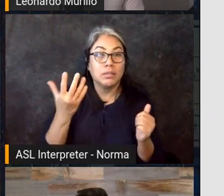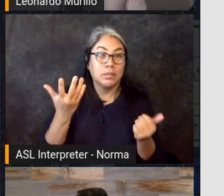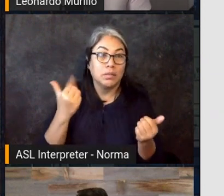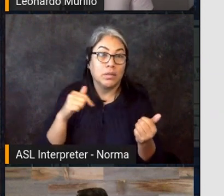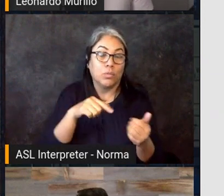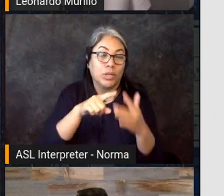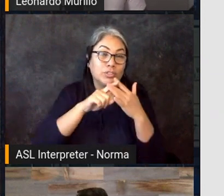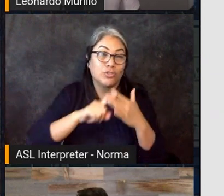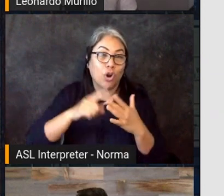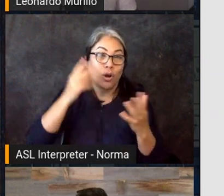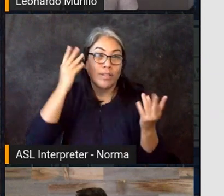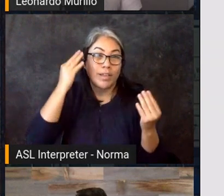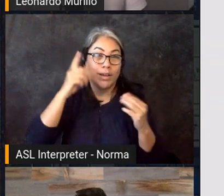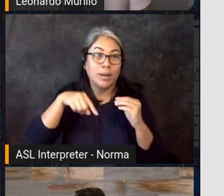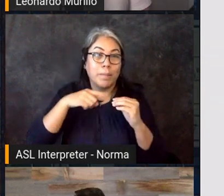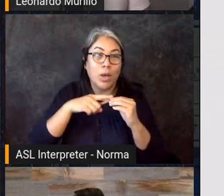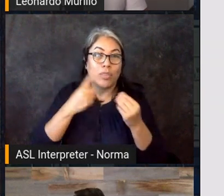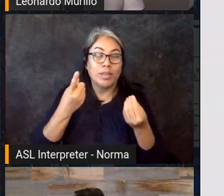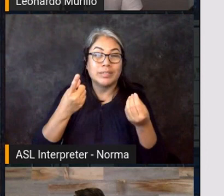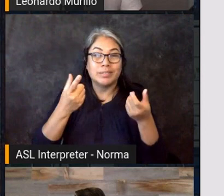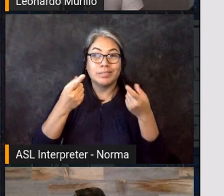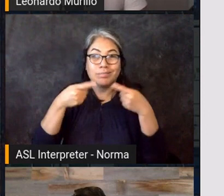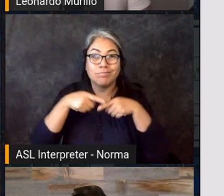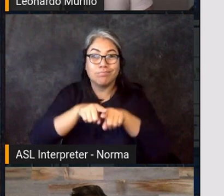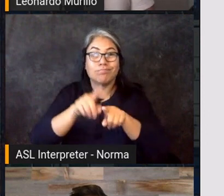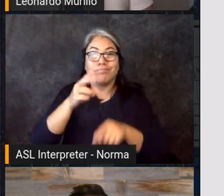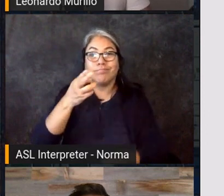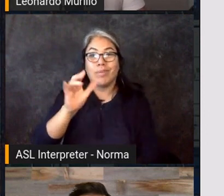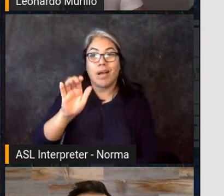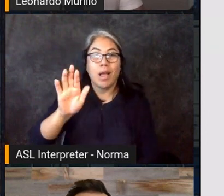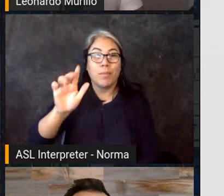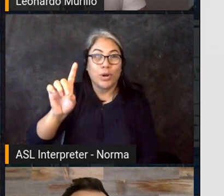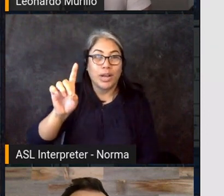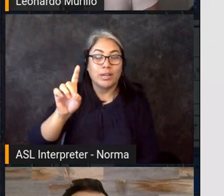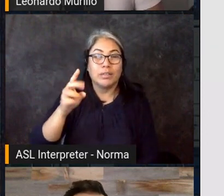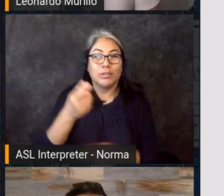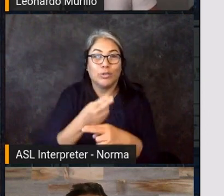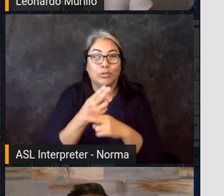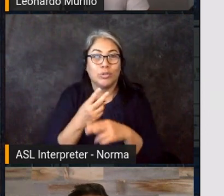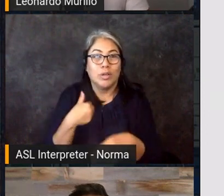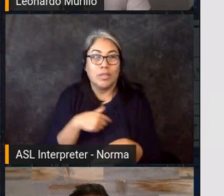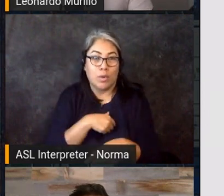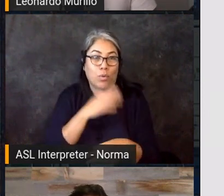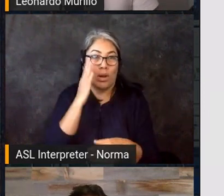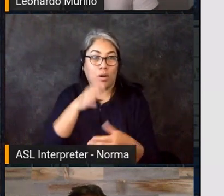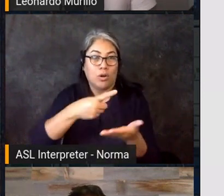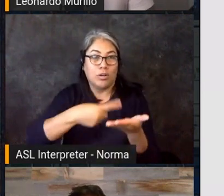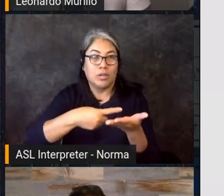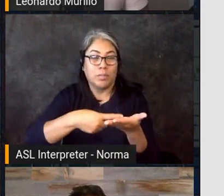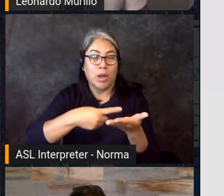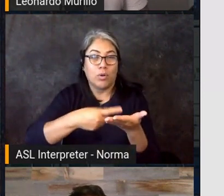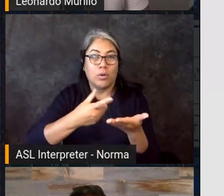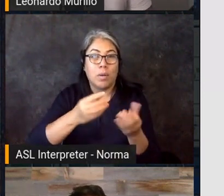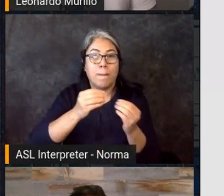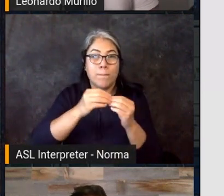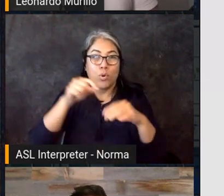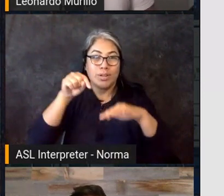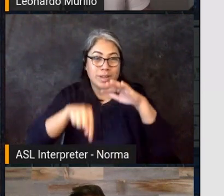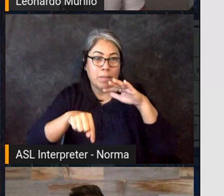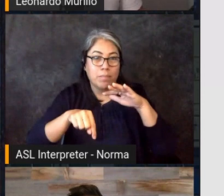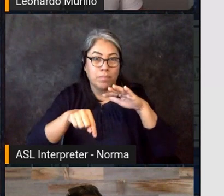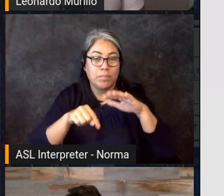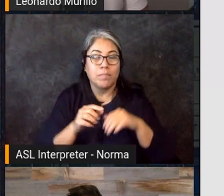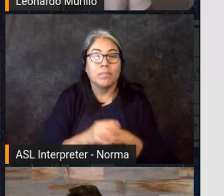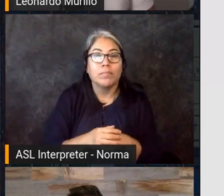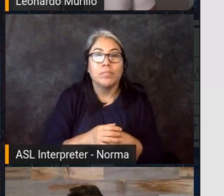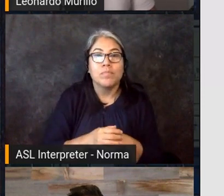about this hybrid use case that we're going to talk kind of like more in depth about, right? Is that this